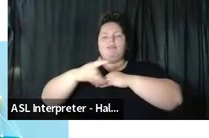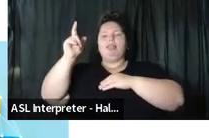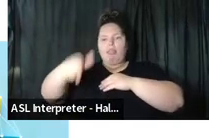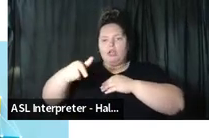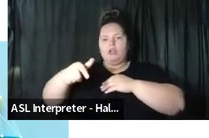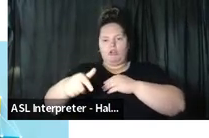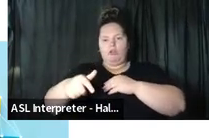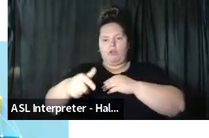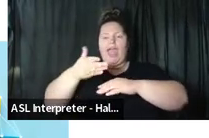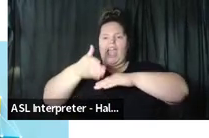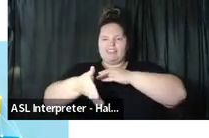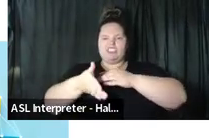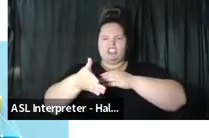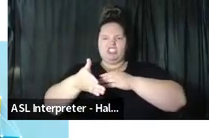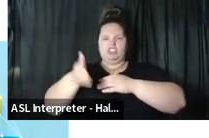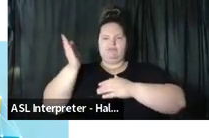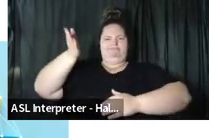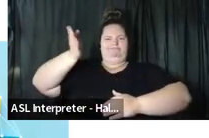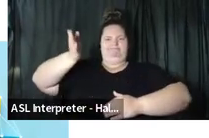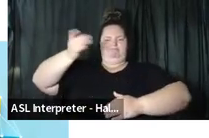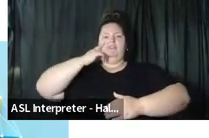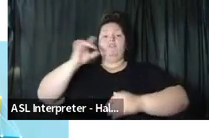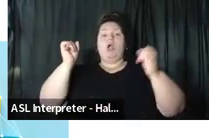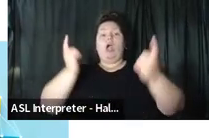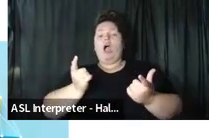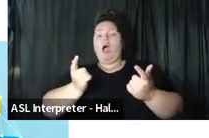session. So just for everyone to be able to